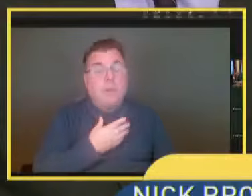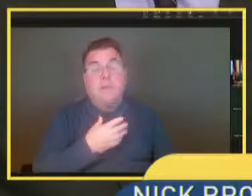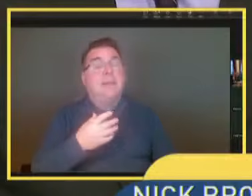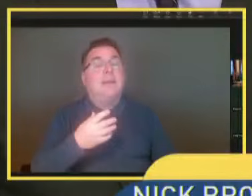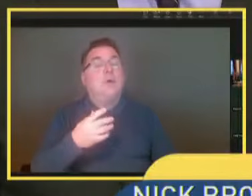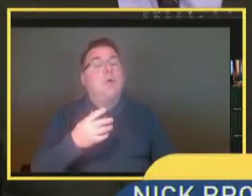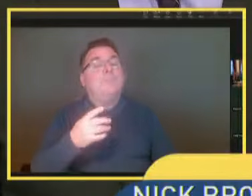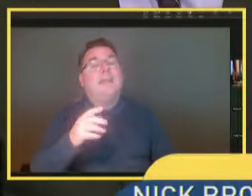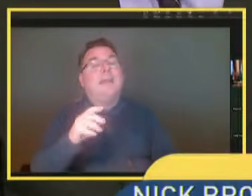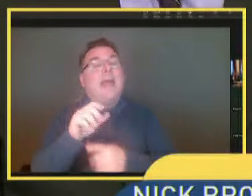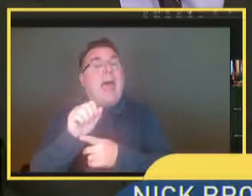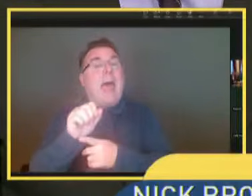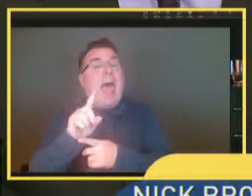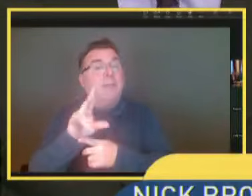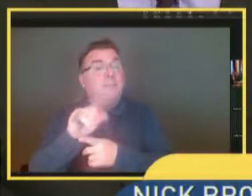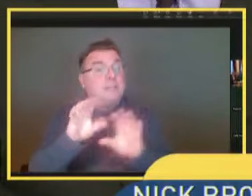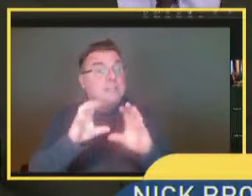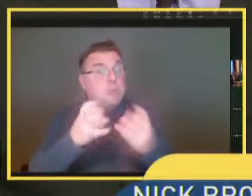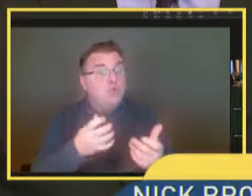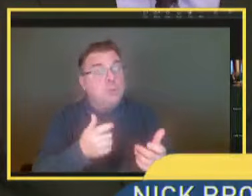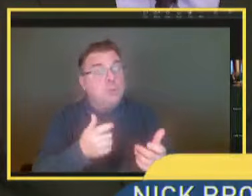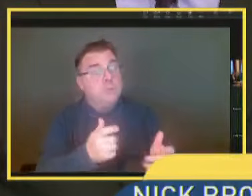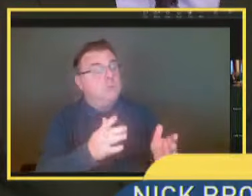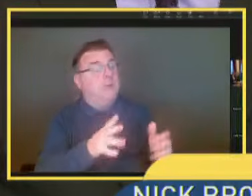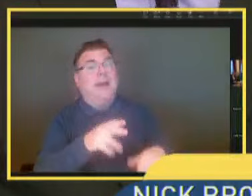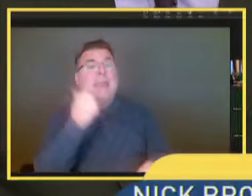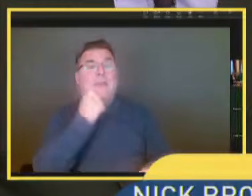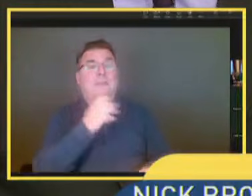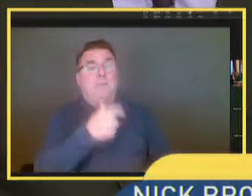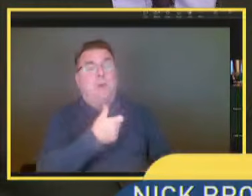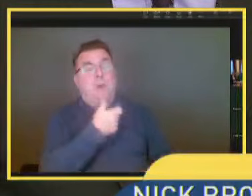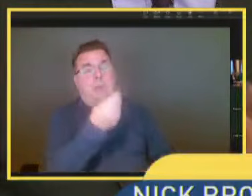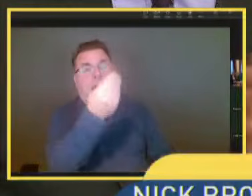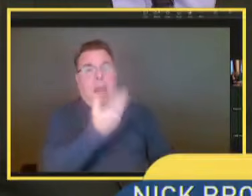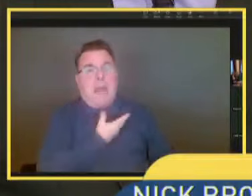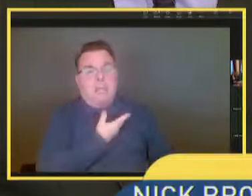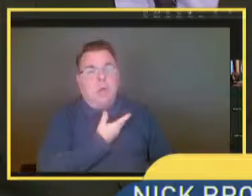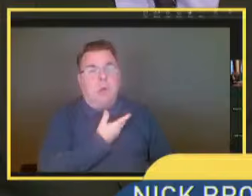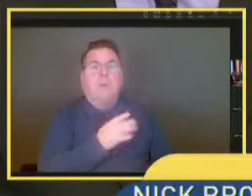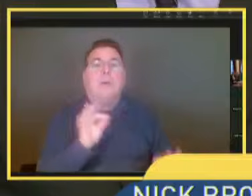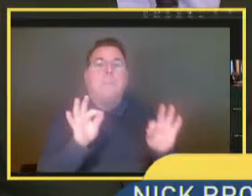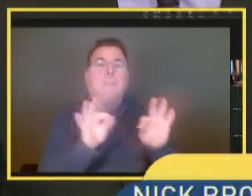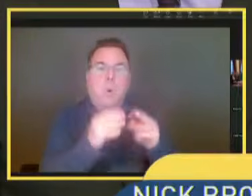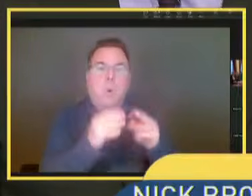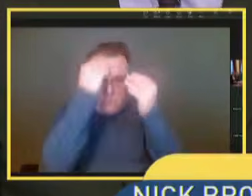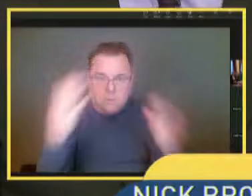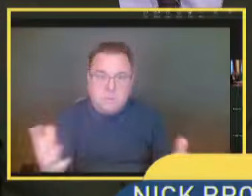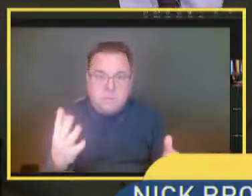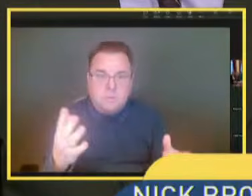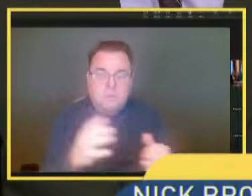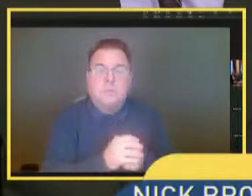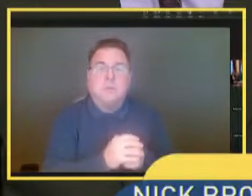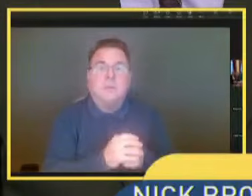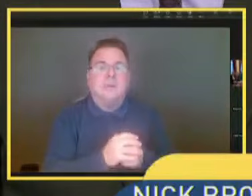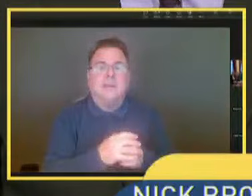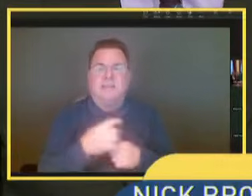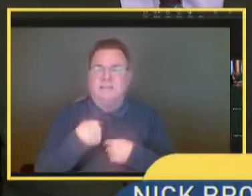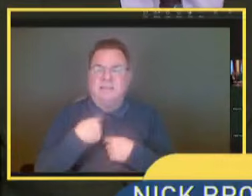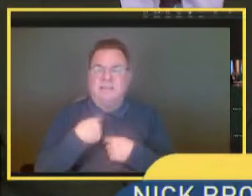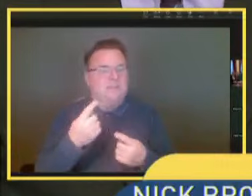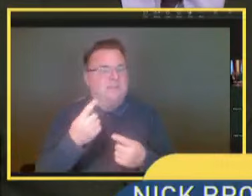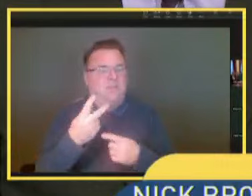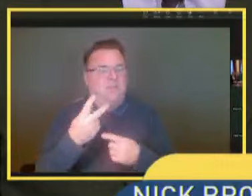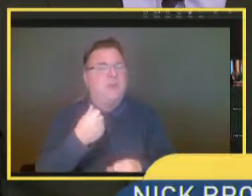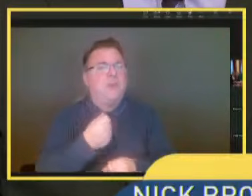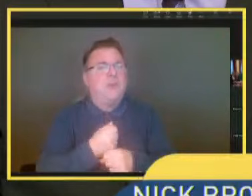just a bystander who's watching, has reported that information. And that is true really in the last few recent years. We know